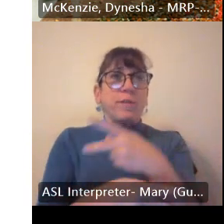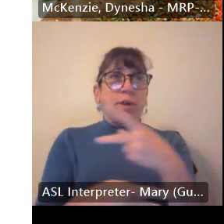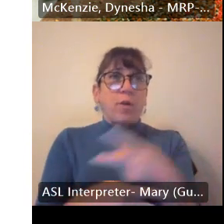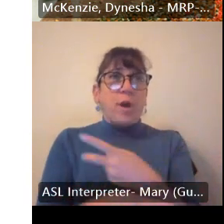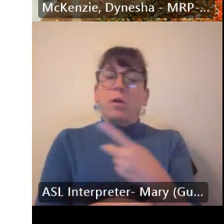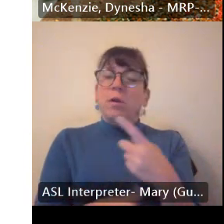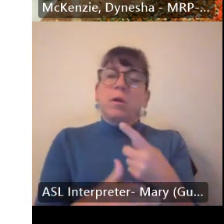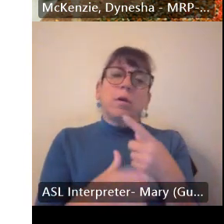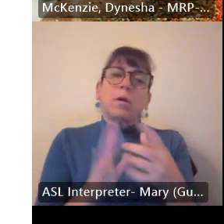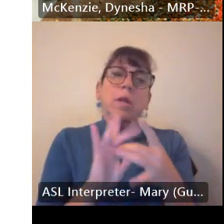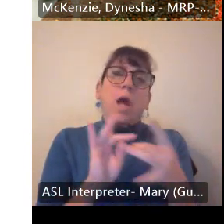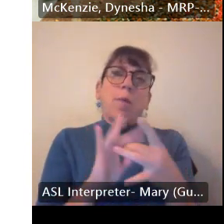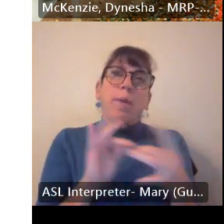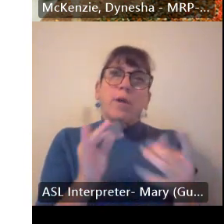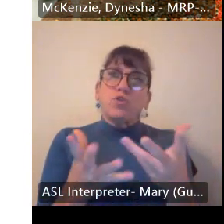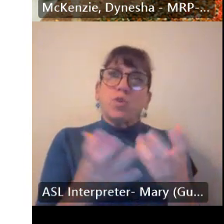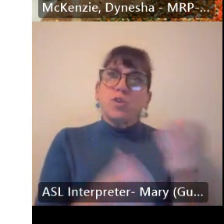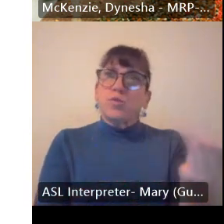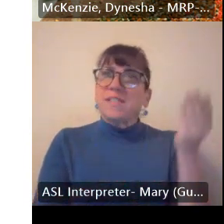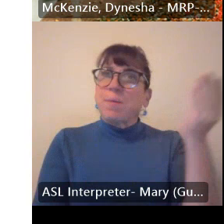what comments you might want to submit